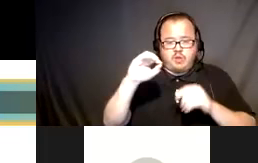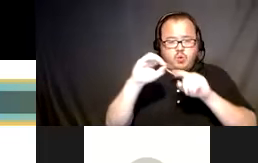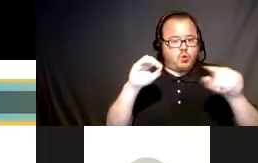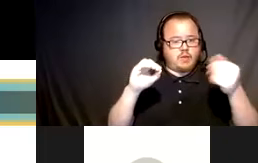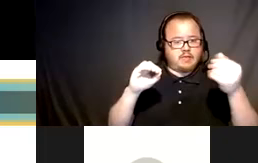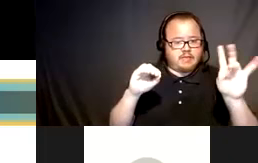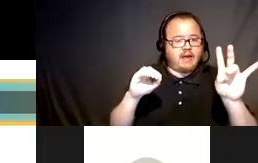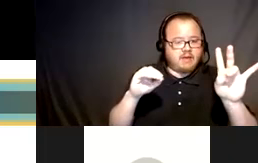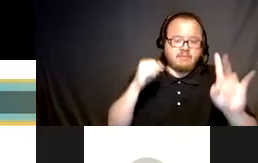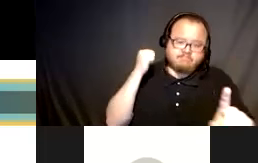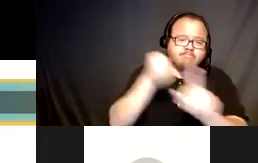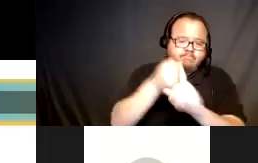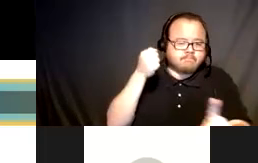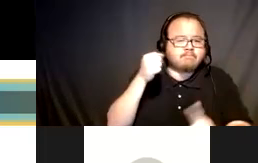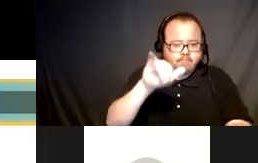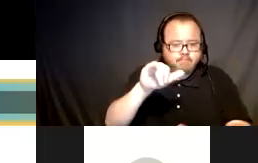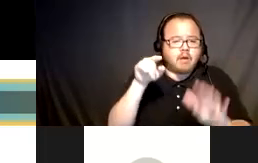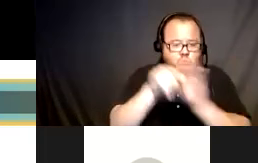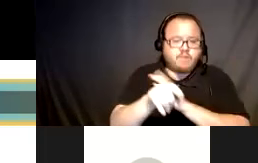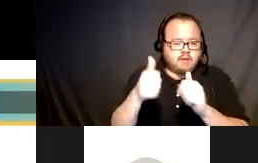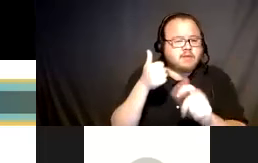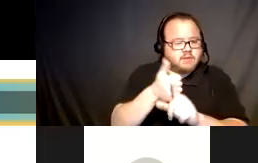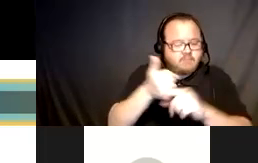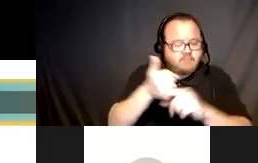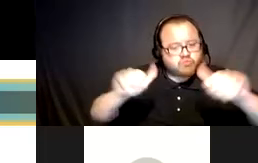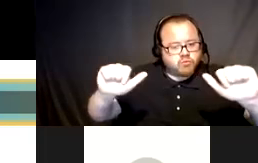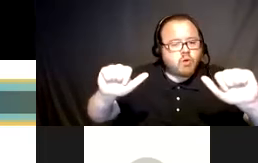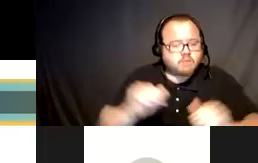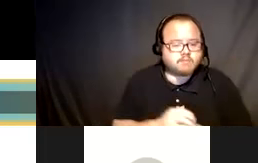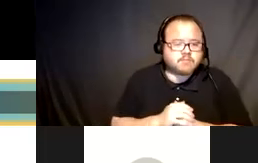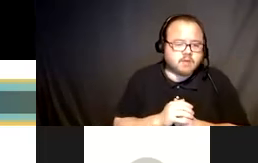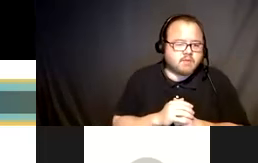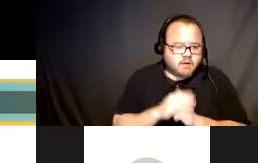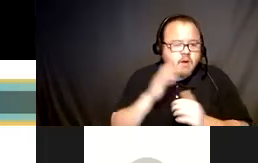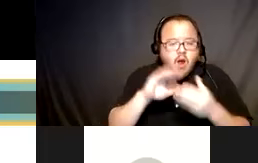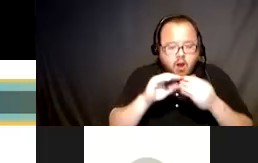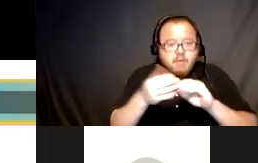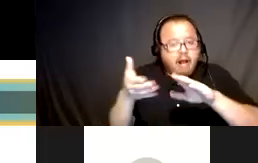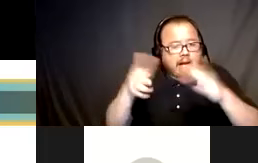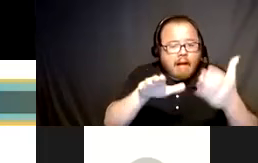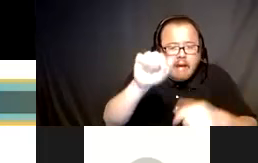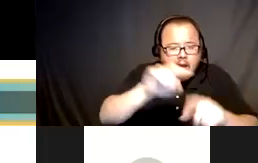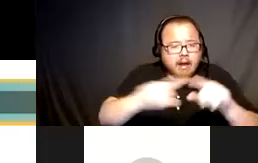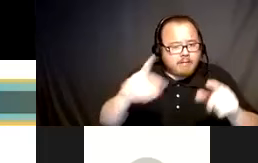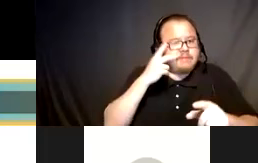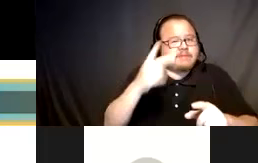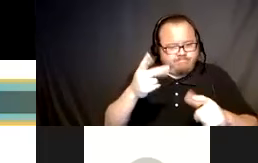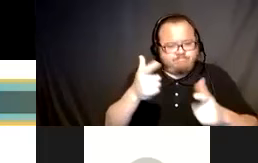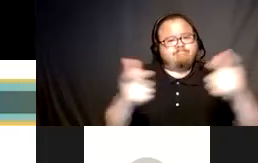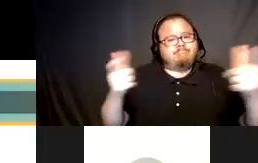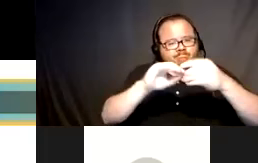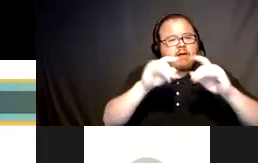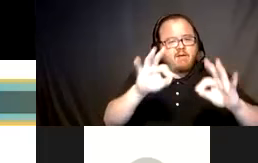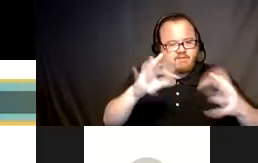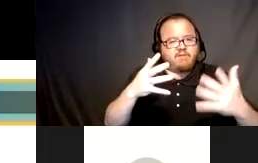17 is impacted by suicide attempts. So we saw a very small percentage for suicide deaths, but here we see a much larger proportion of the